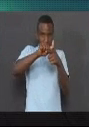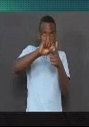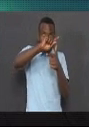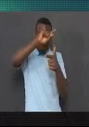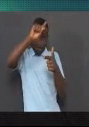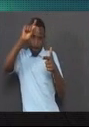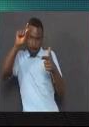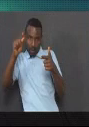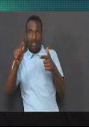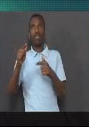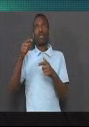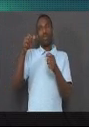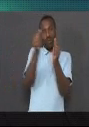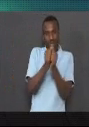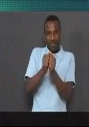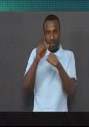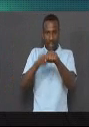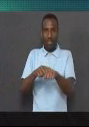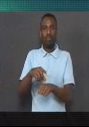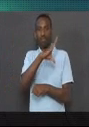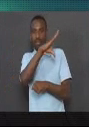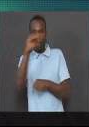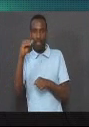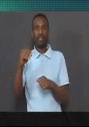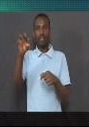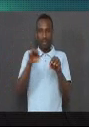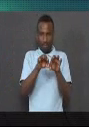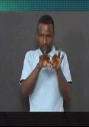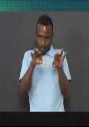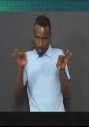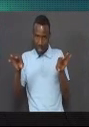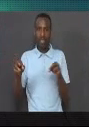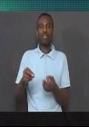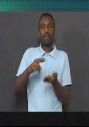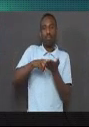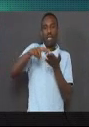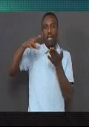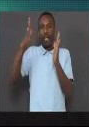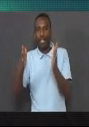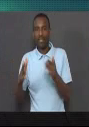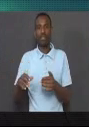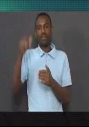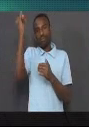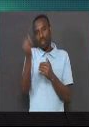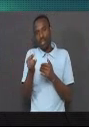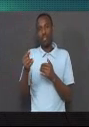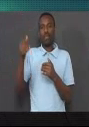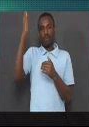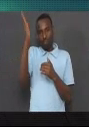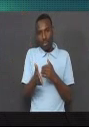turned with time and is measured in radians per second.